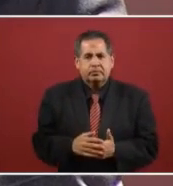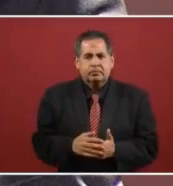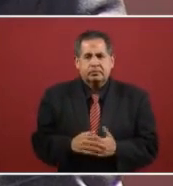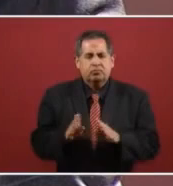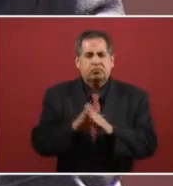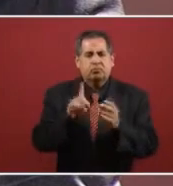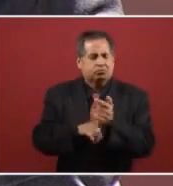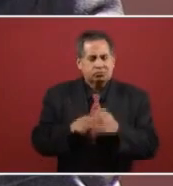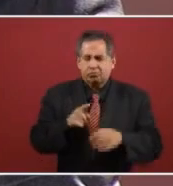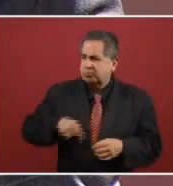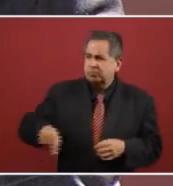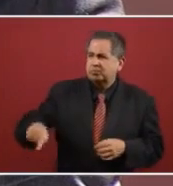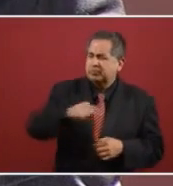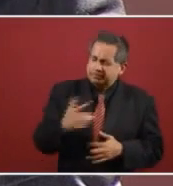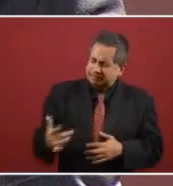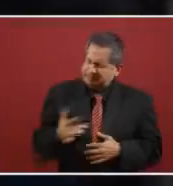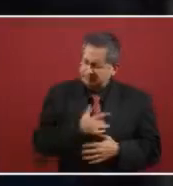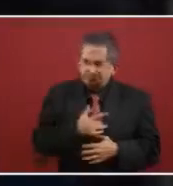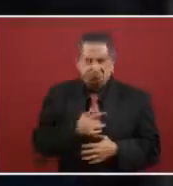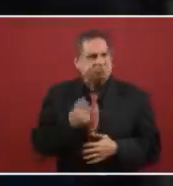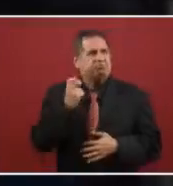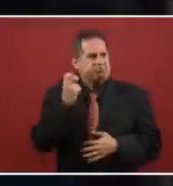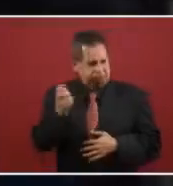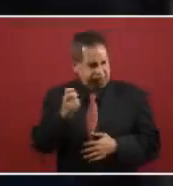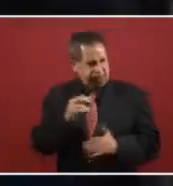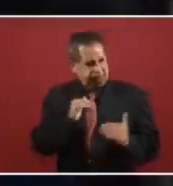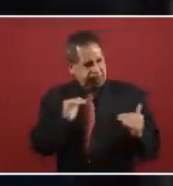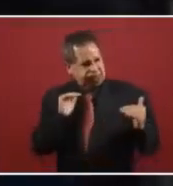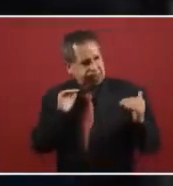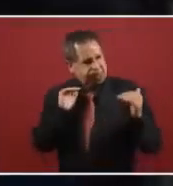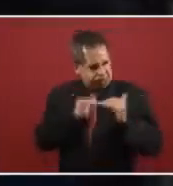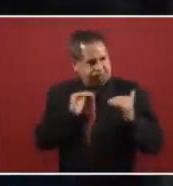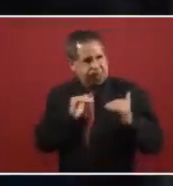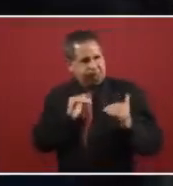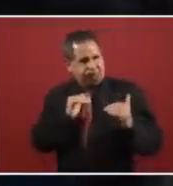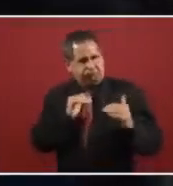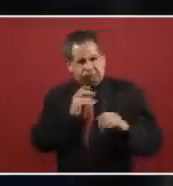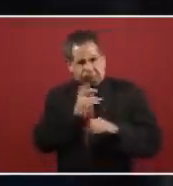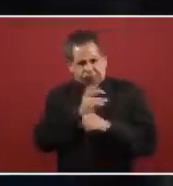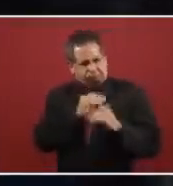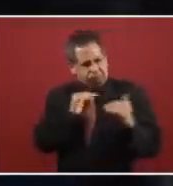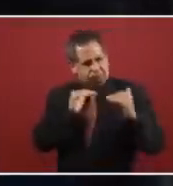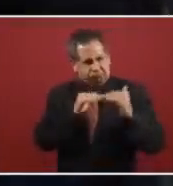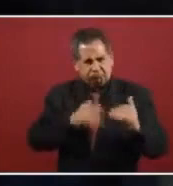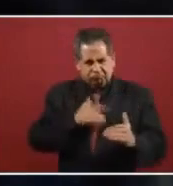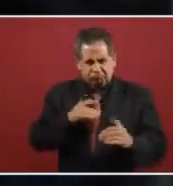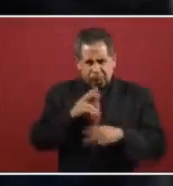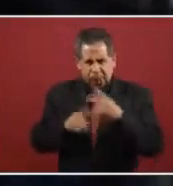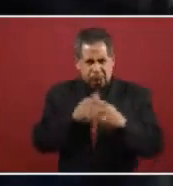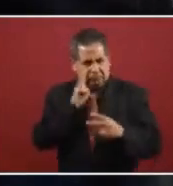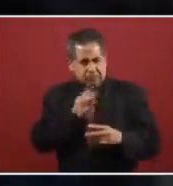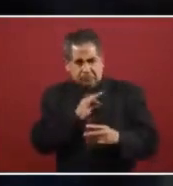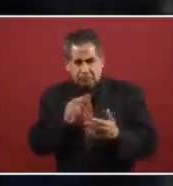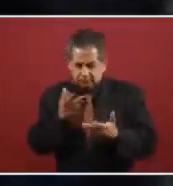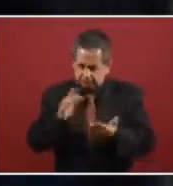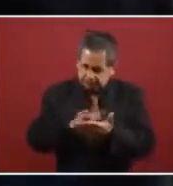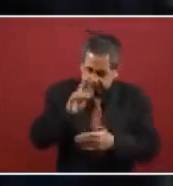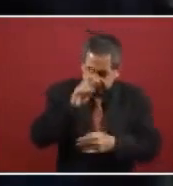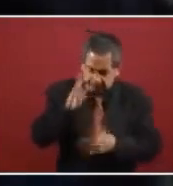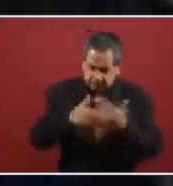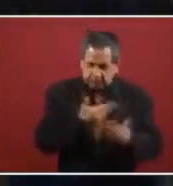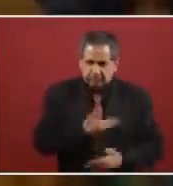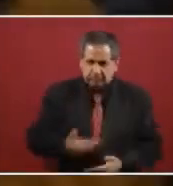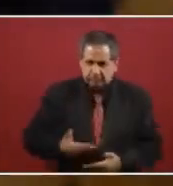al corazón mismo something nuestro, that'll es decir, touch nos estamos their heart, poniendo al tú por tú con los norteamericanos, to hasta be donde se puede. Gracias, señor